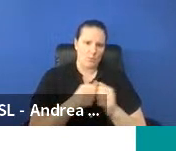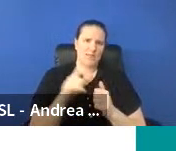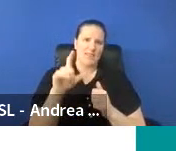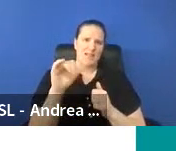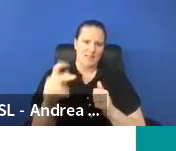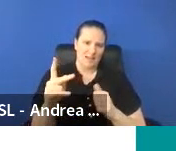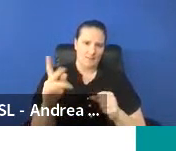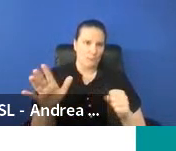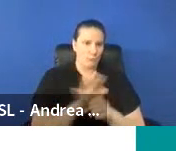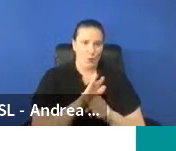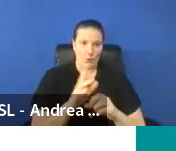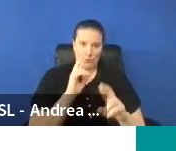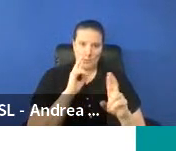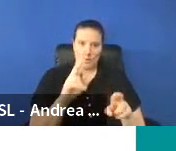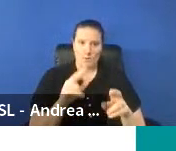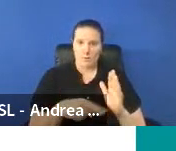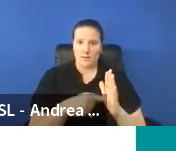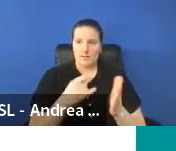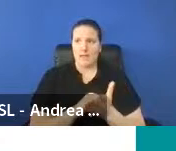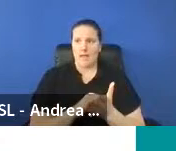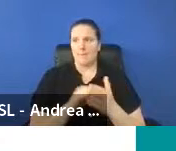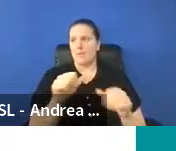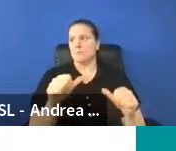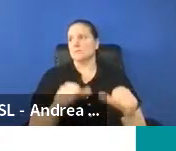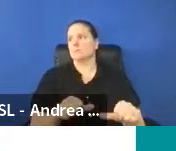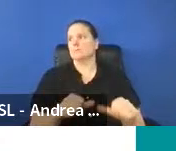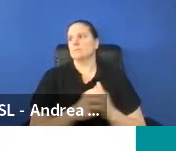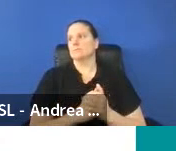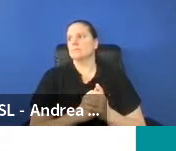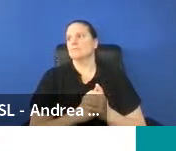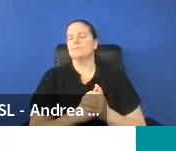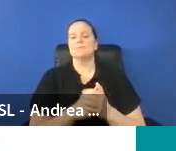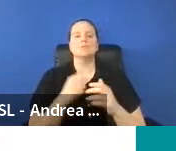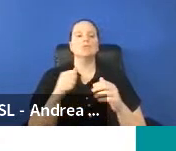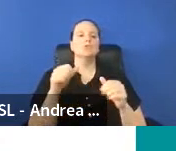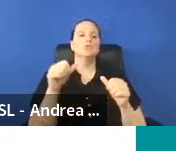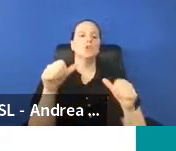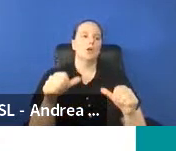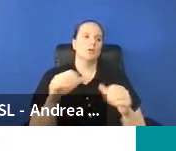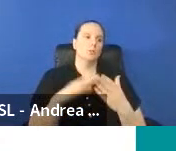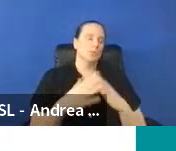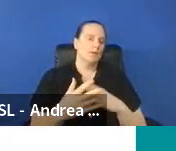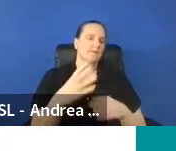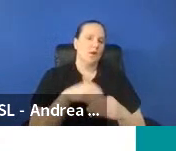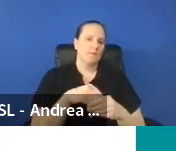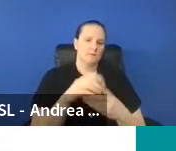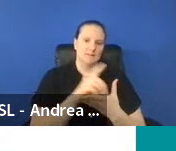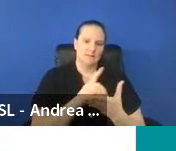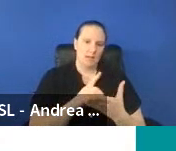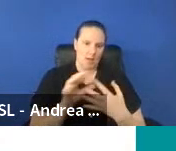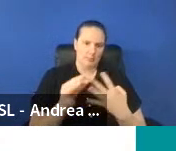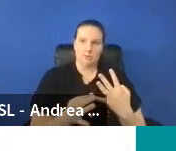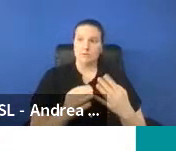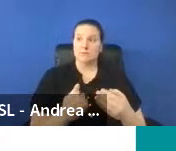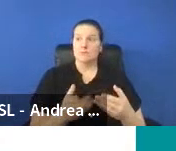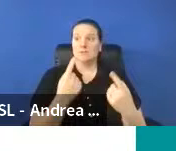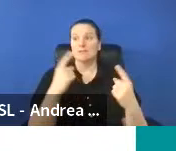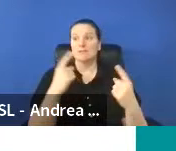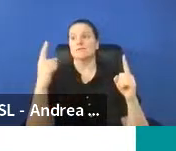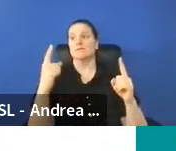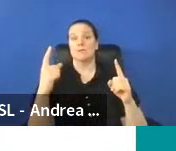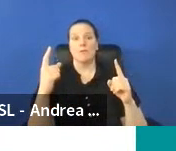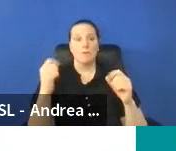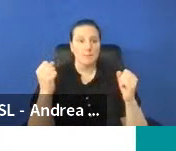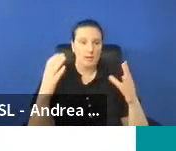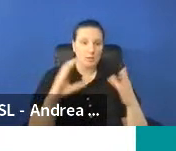that full report once it's posted. Targeted community engagement around design options was successful in reaching many community